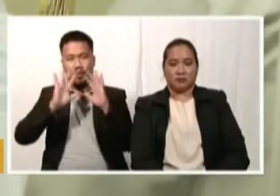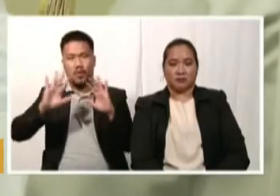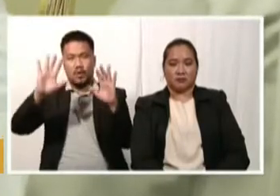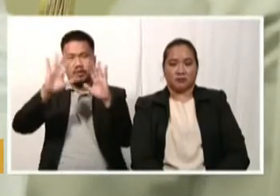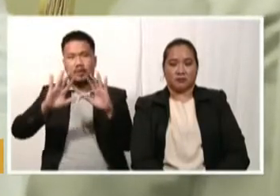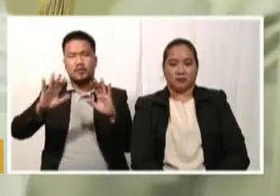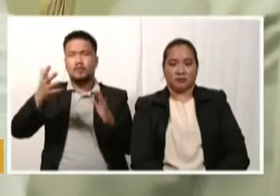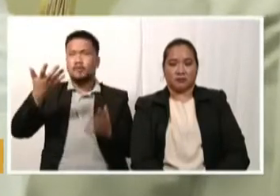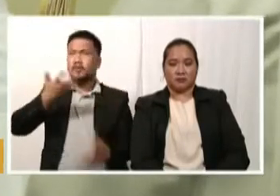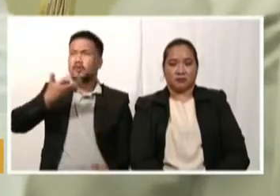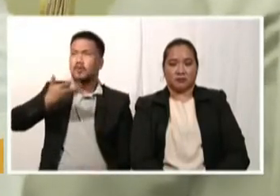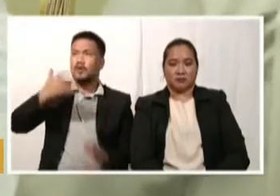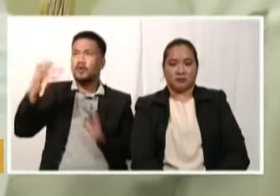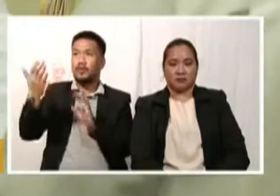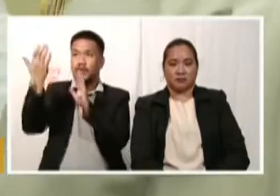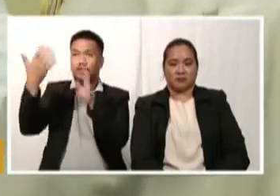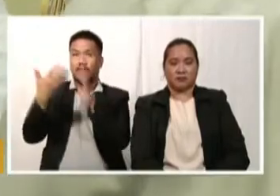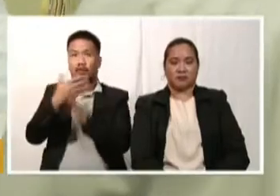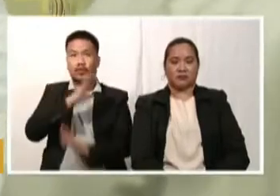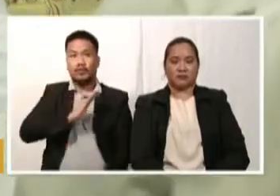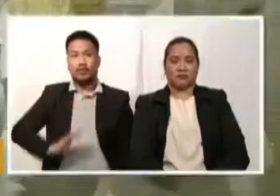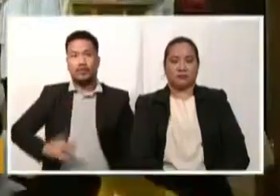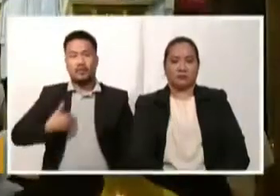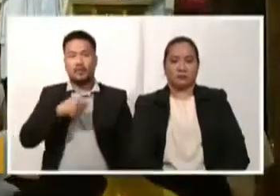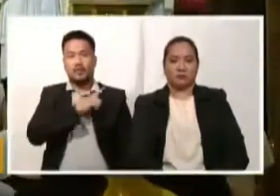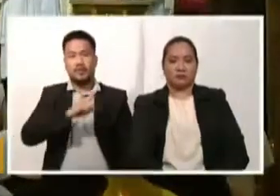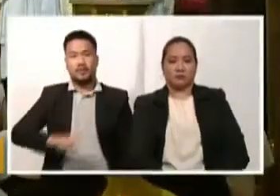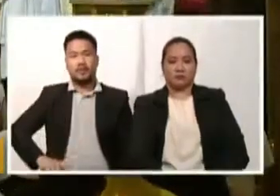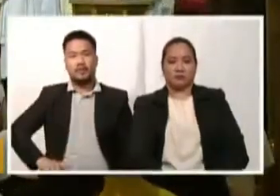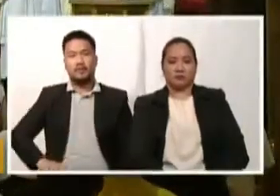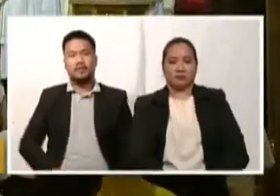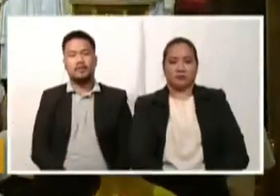your presence, through Christ our Lord.